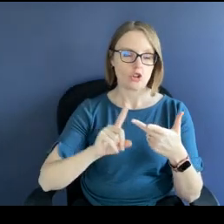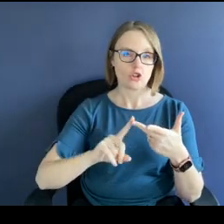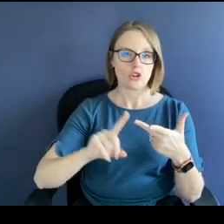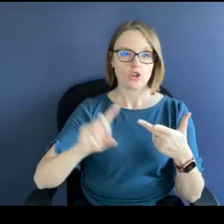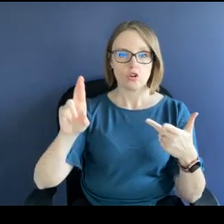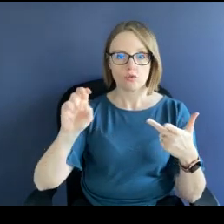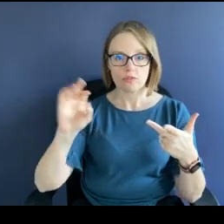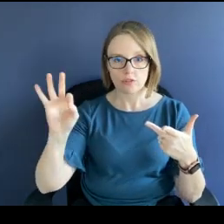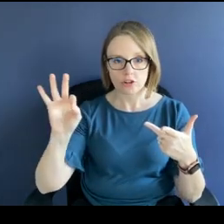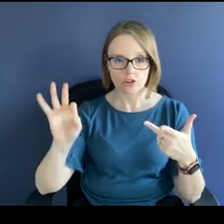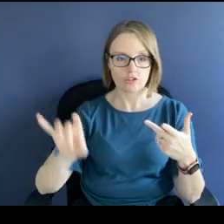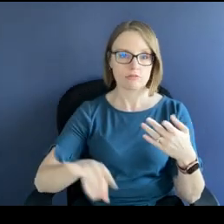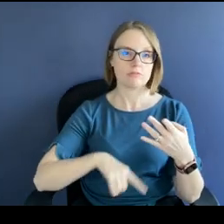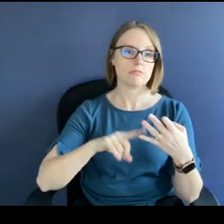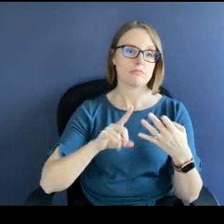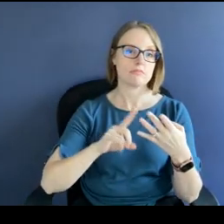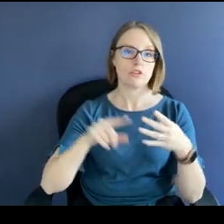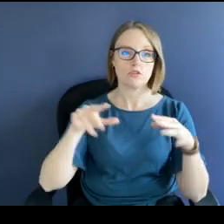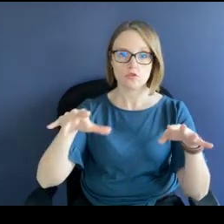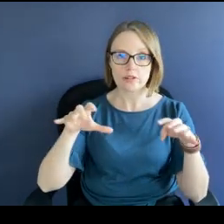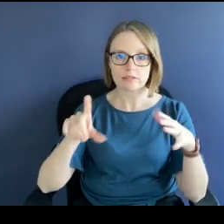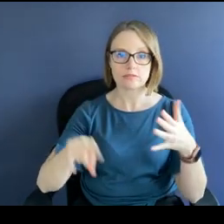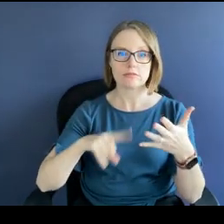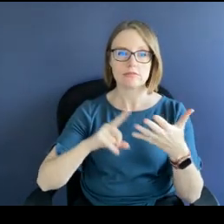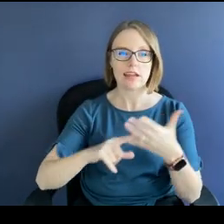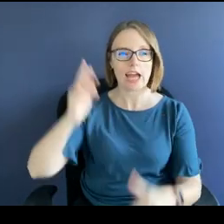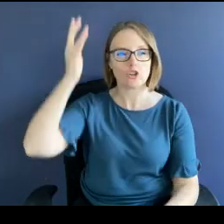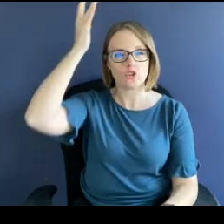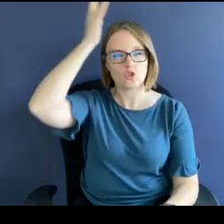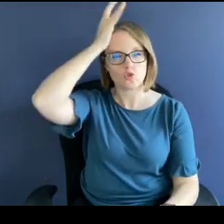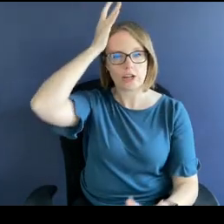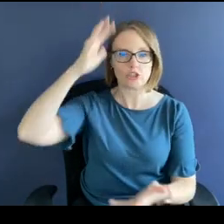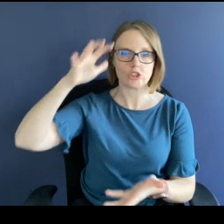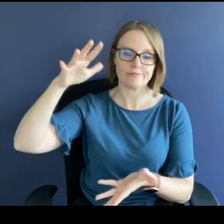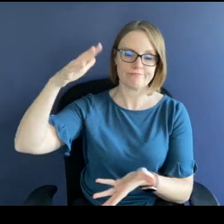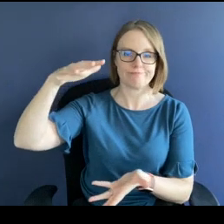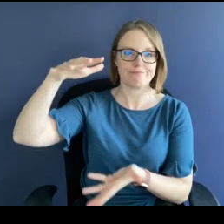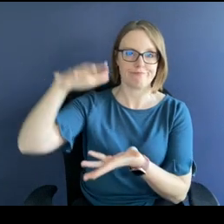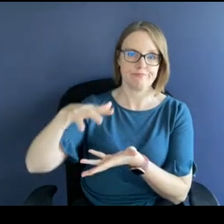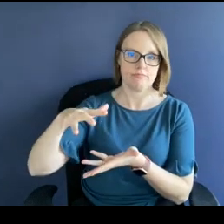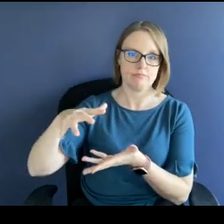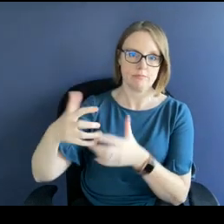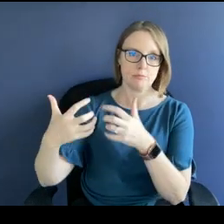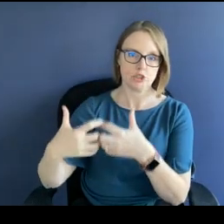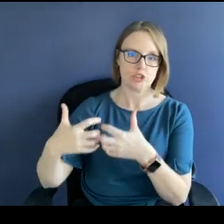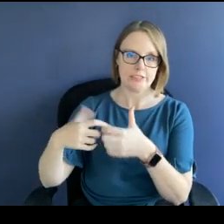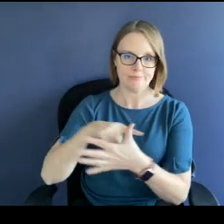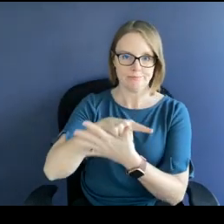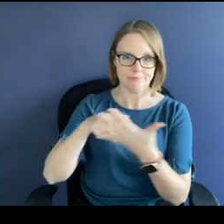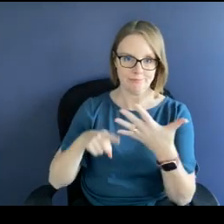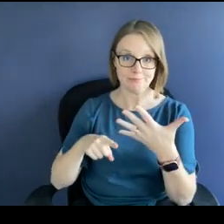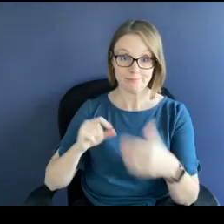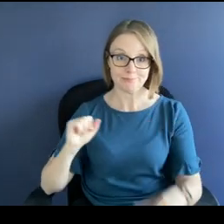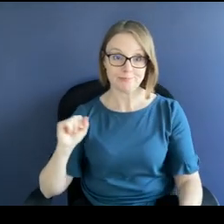refrigerators, freezers, and trash compactors.